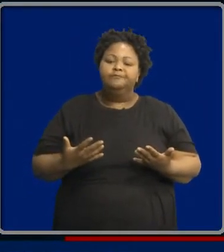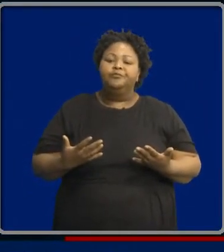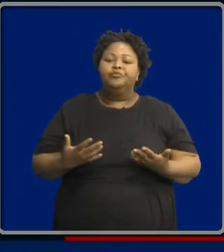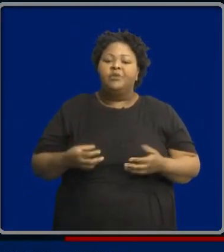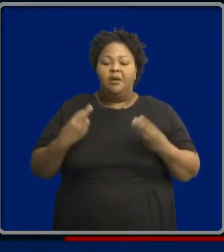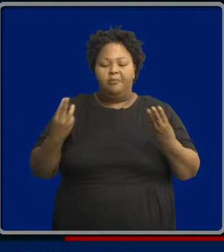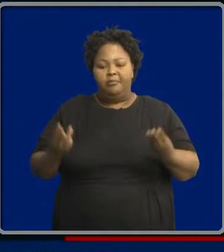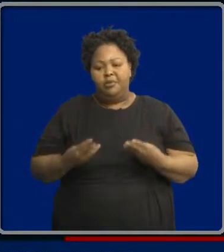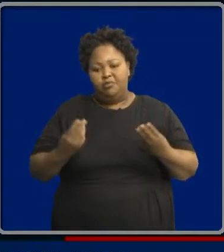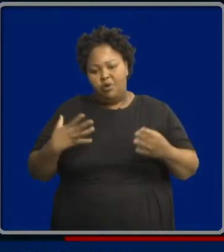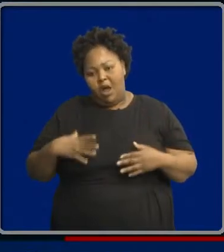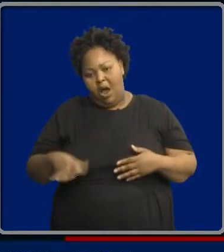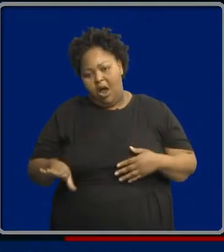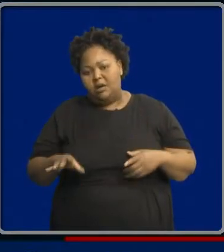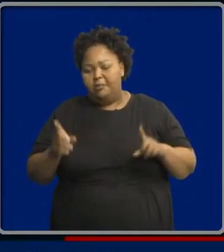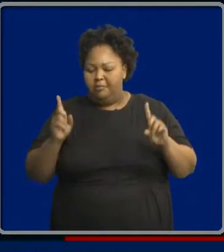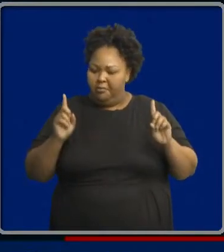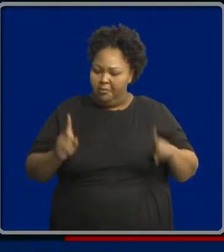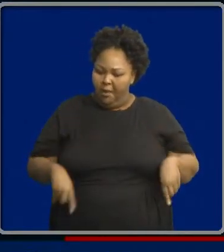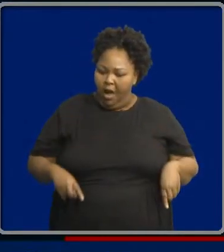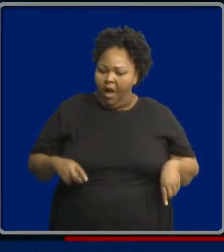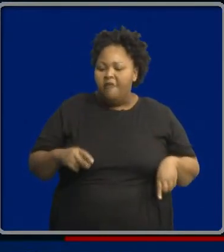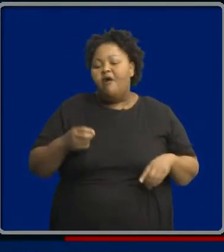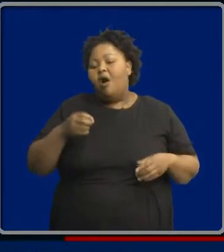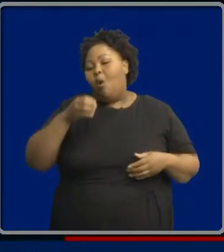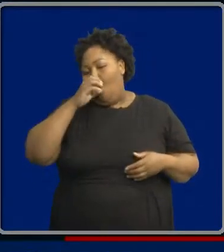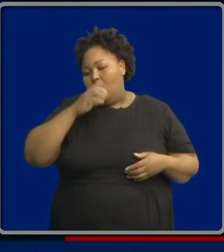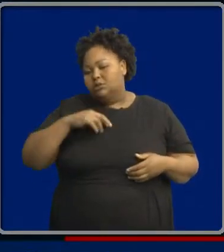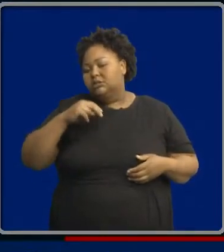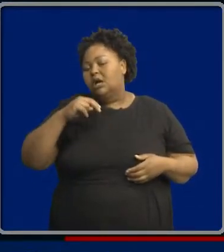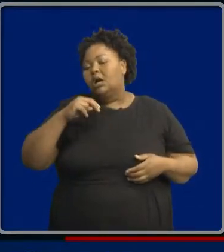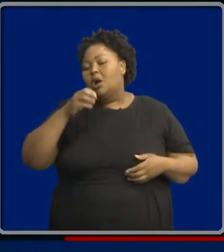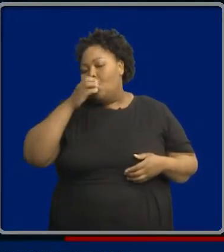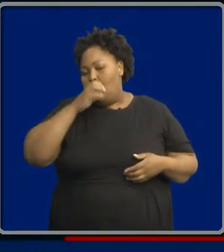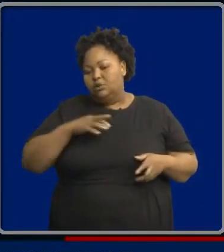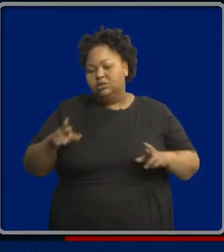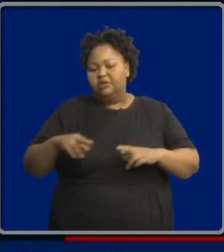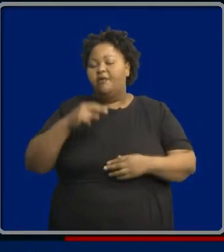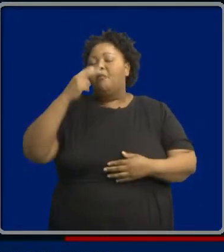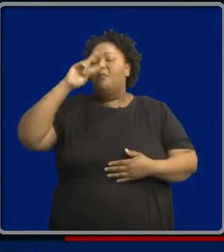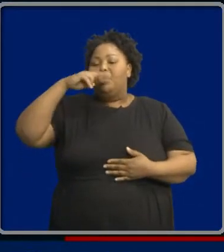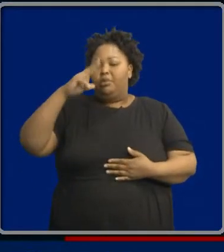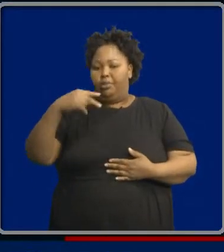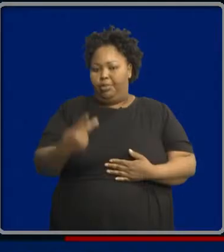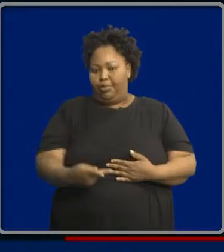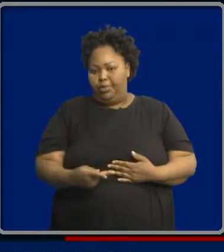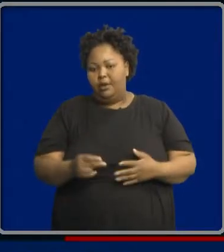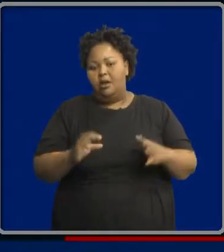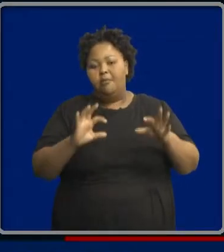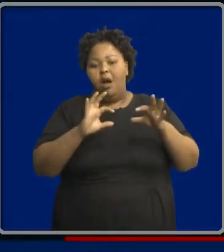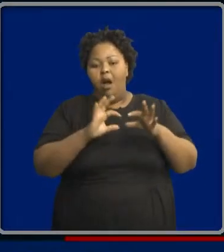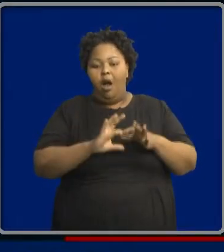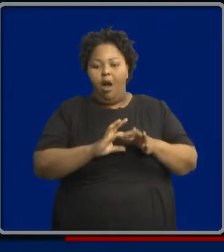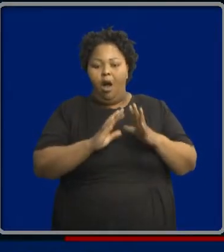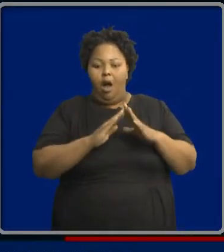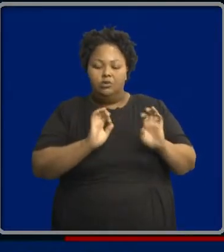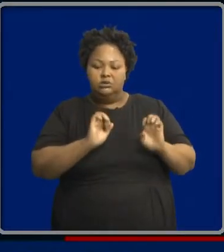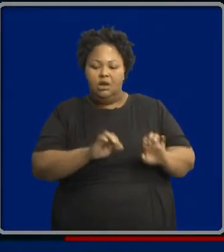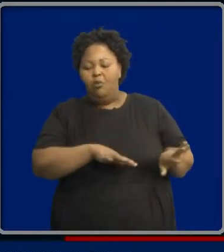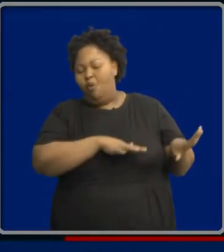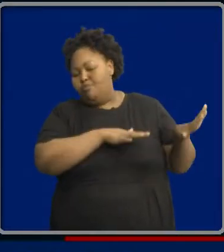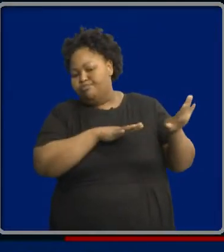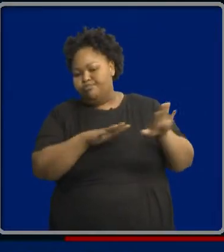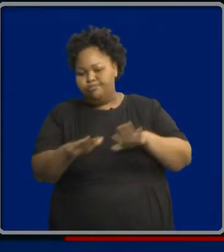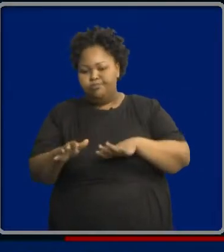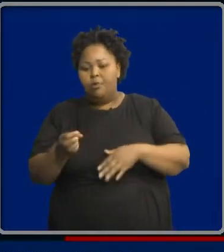bangajifaki sendlulele nebe ukuthi nangethi inyawo bangathathi futhi wona lawo mathuba ukuthi bawejwayele emanti.